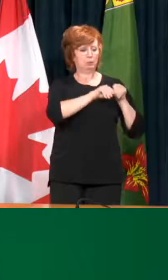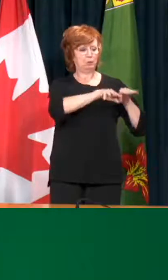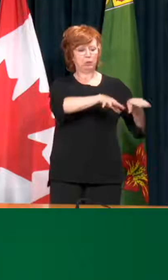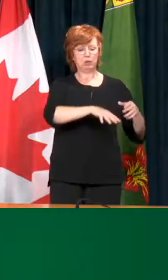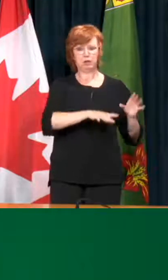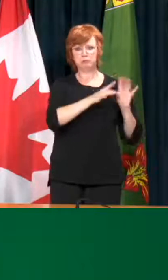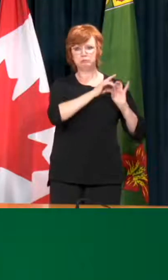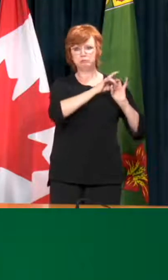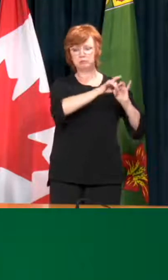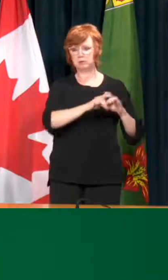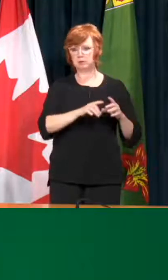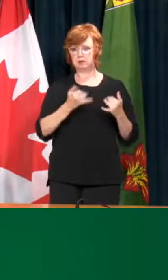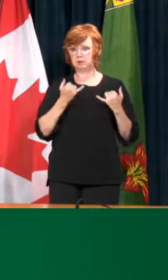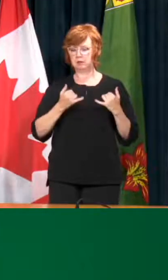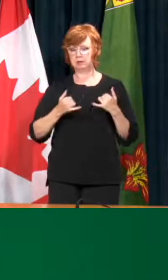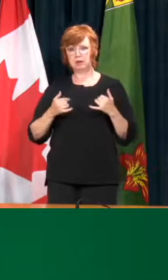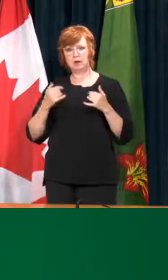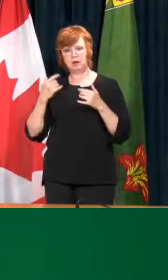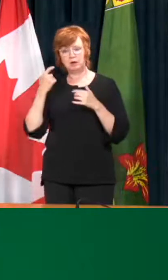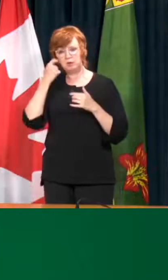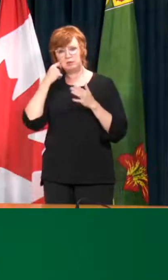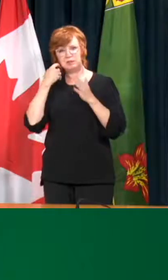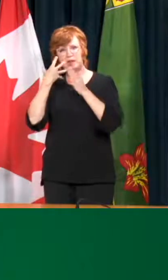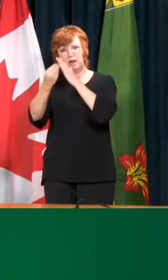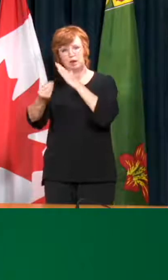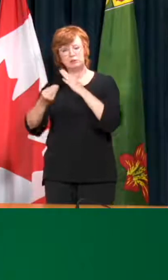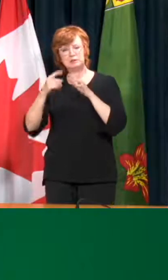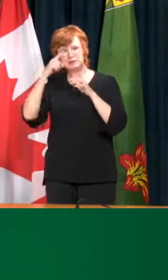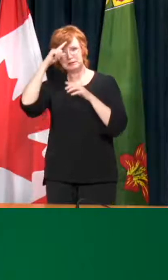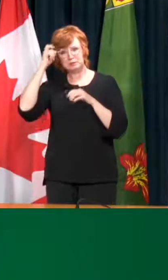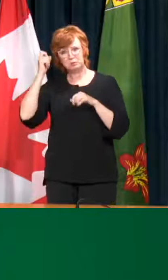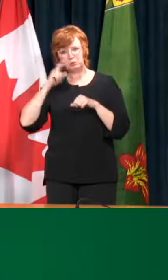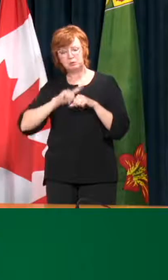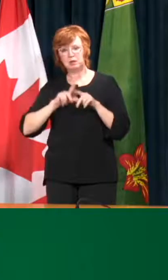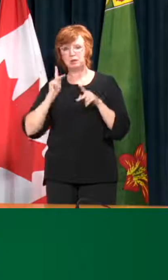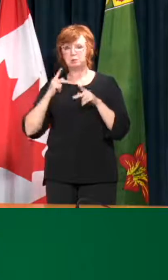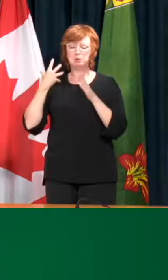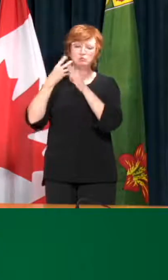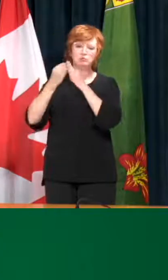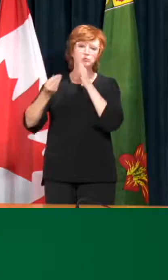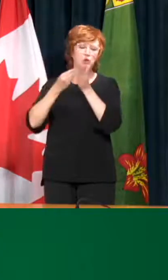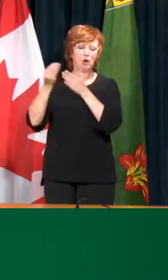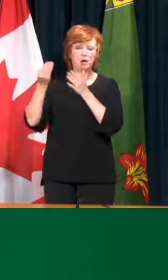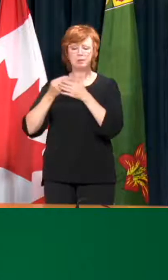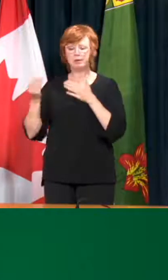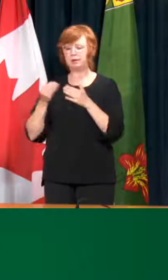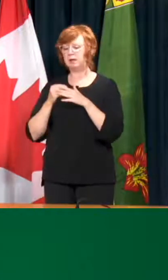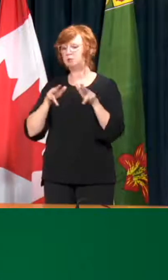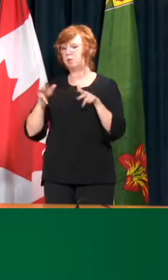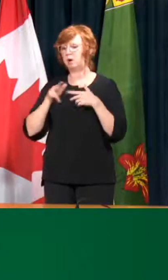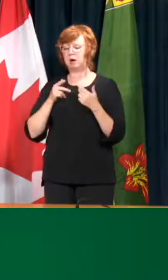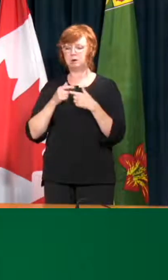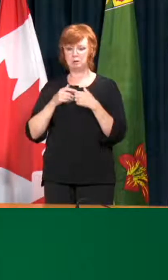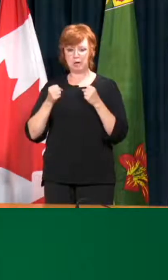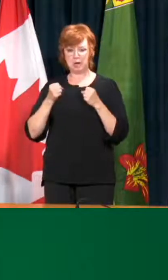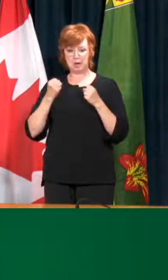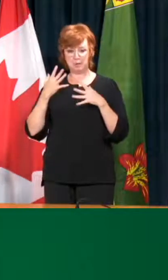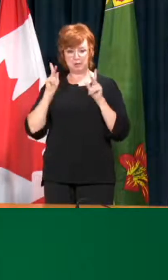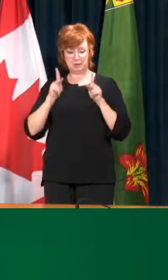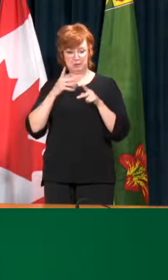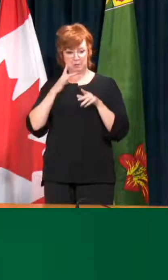very few contacts. But now we're finding as we're out and about, people are again having a lot of contacts. It becomes really challenging to complete the case